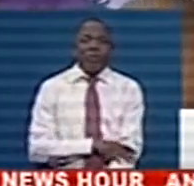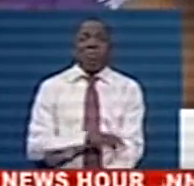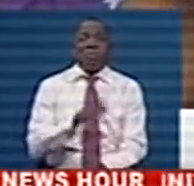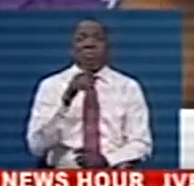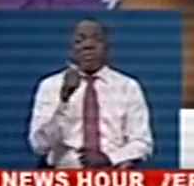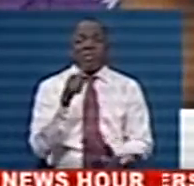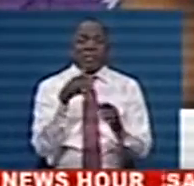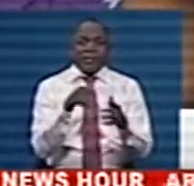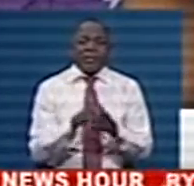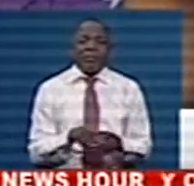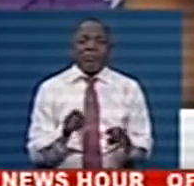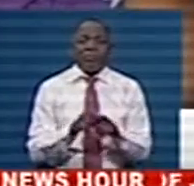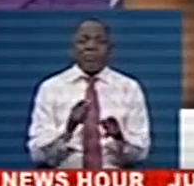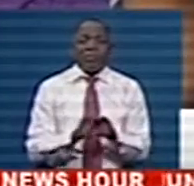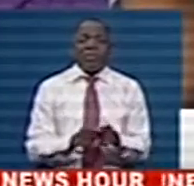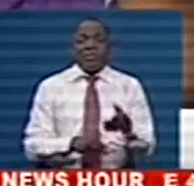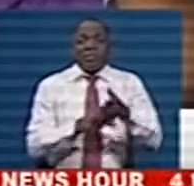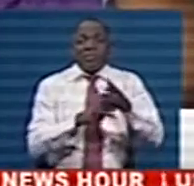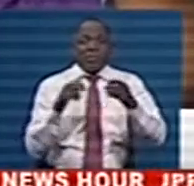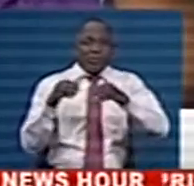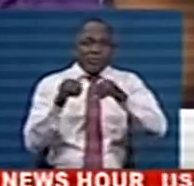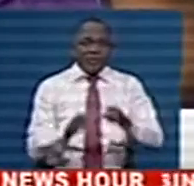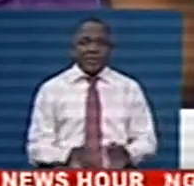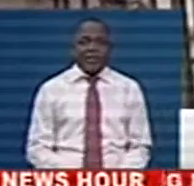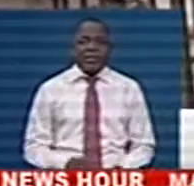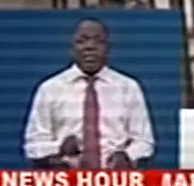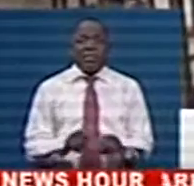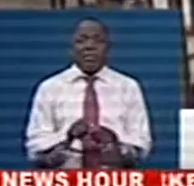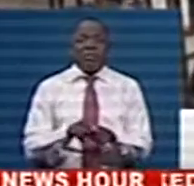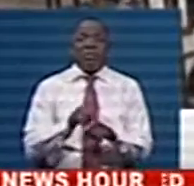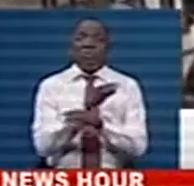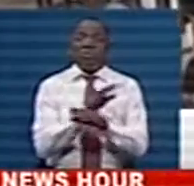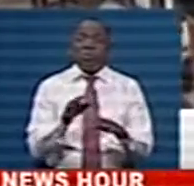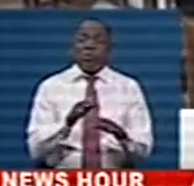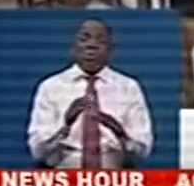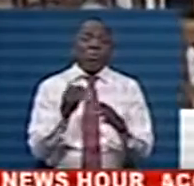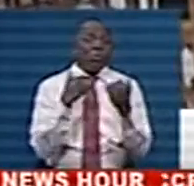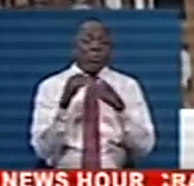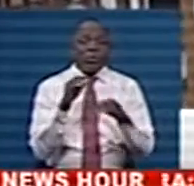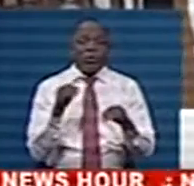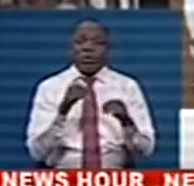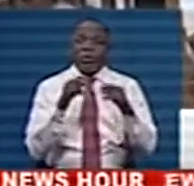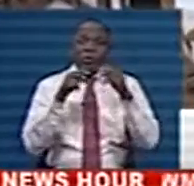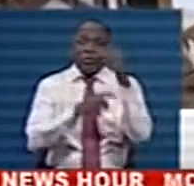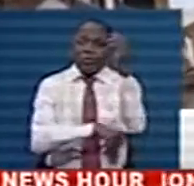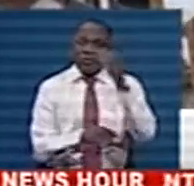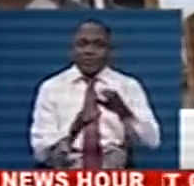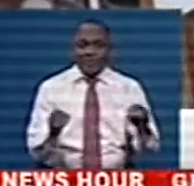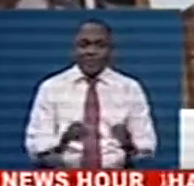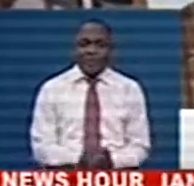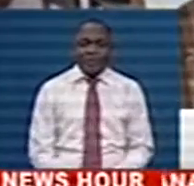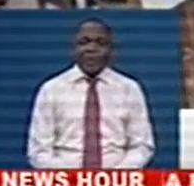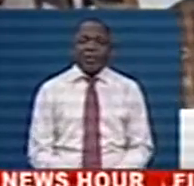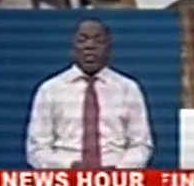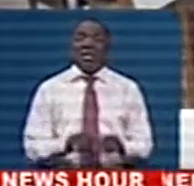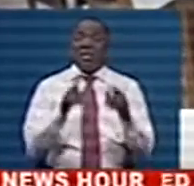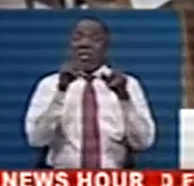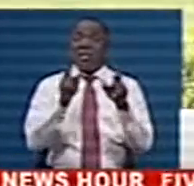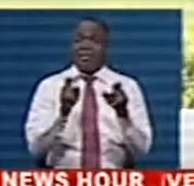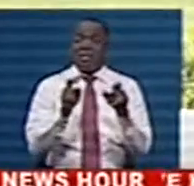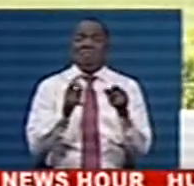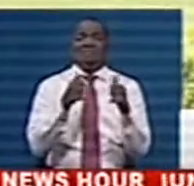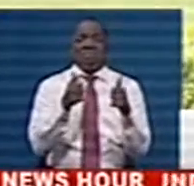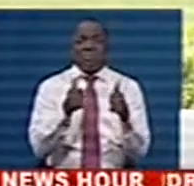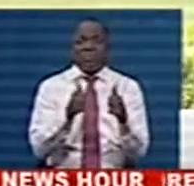invigilators under an assistant supervisor who said no malpractices had been recorded. Smoothly done. The